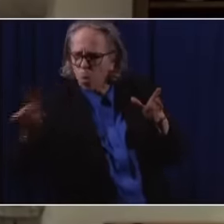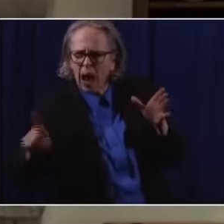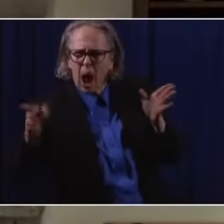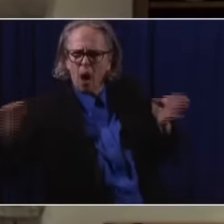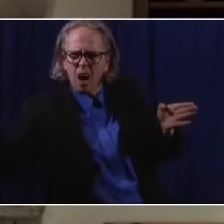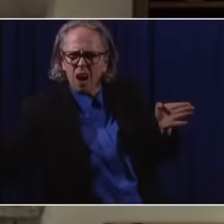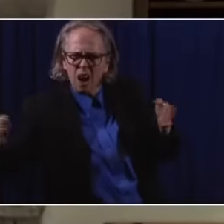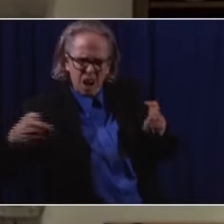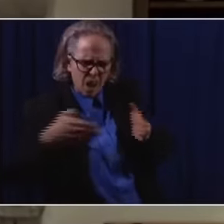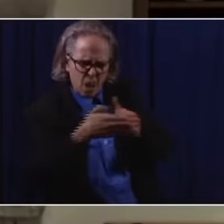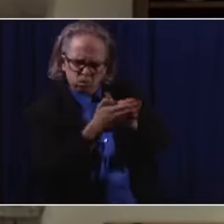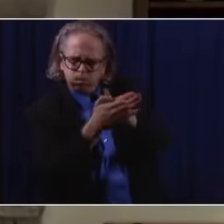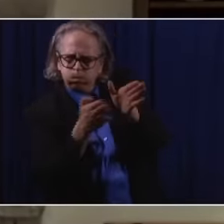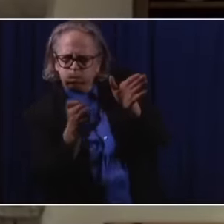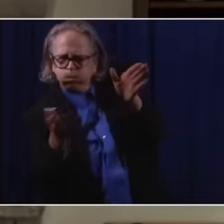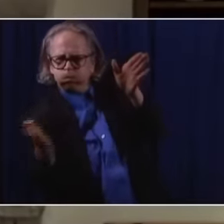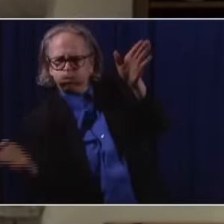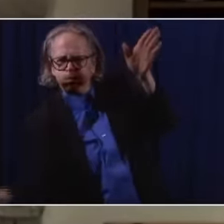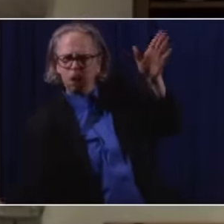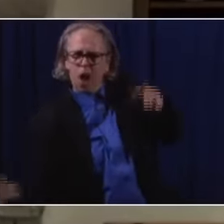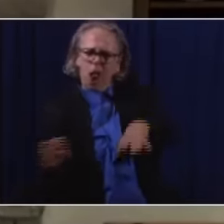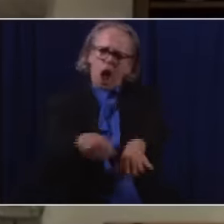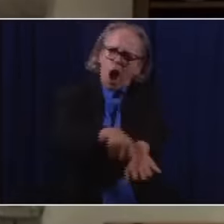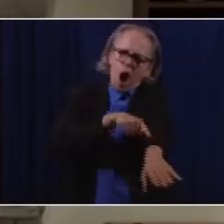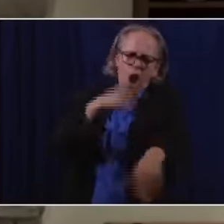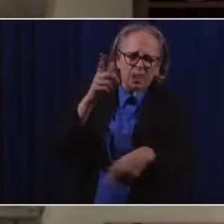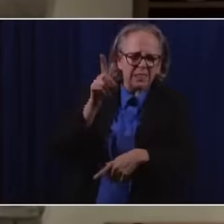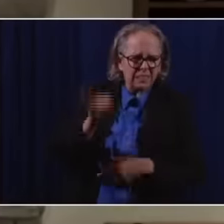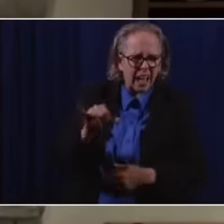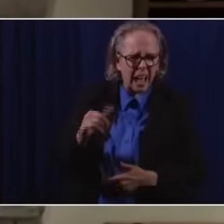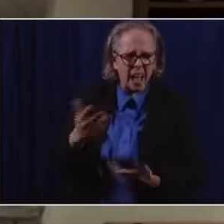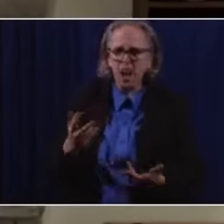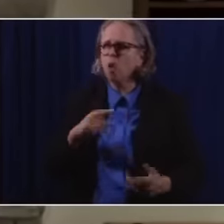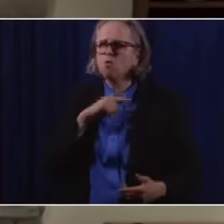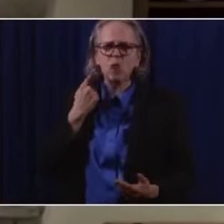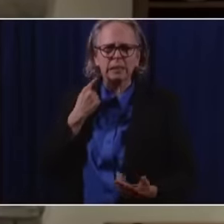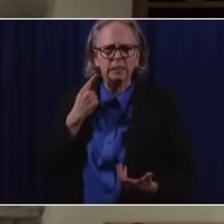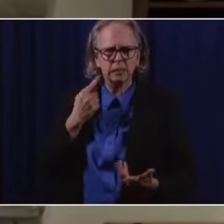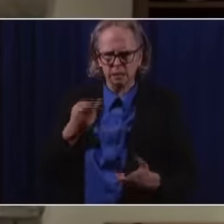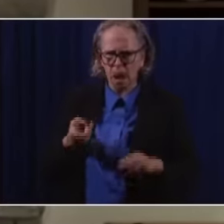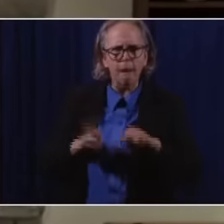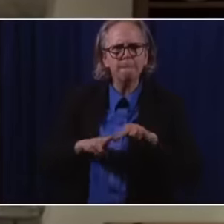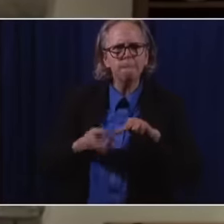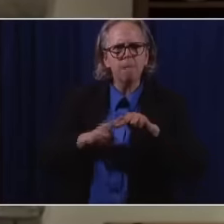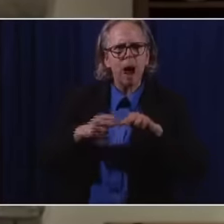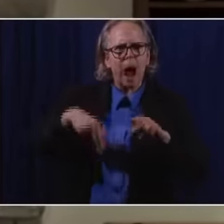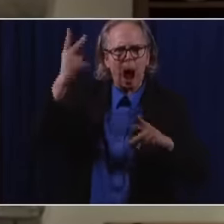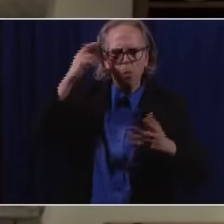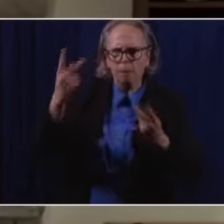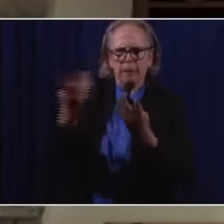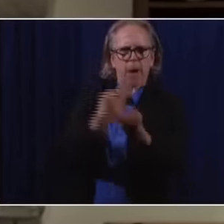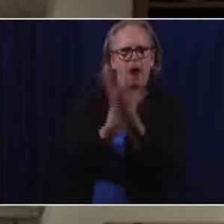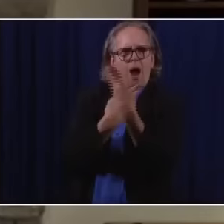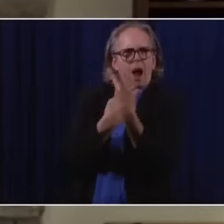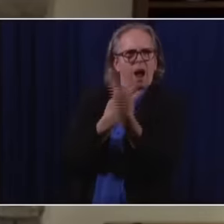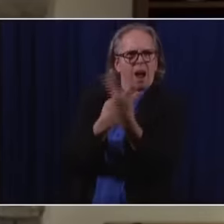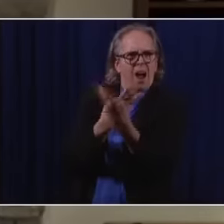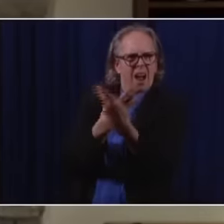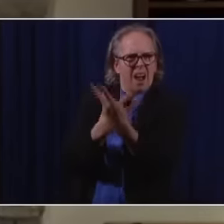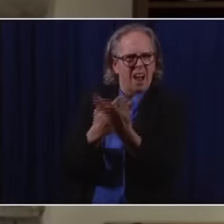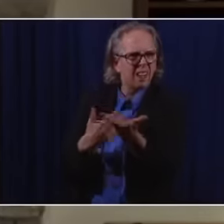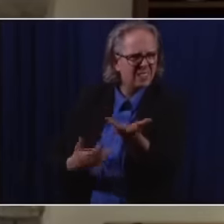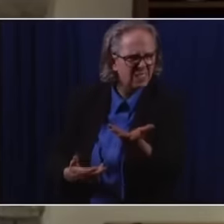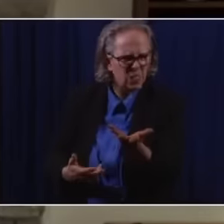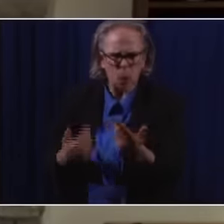for at least 13 hours, they're directly in contact with voters, and so they, we should help